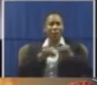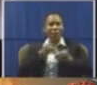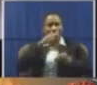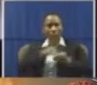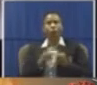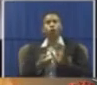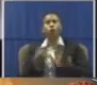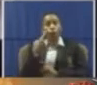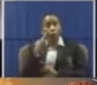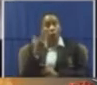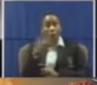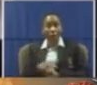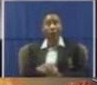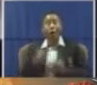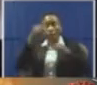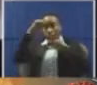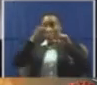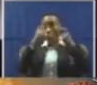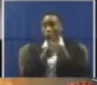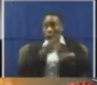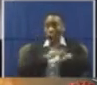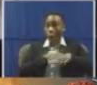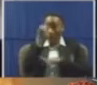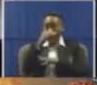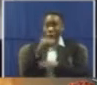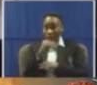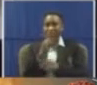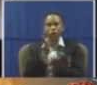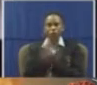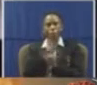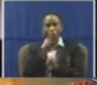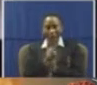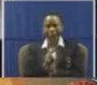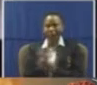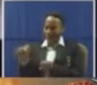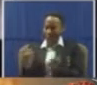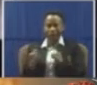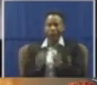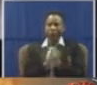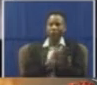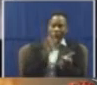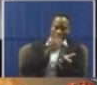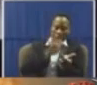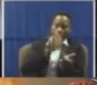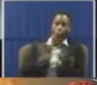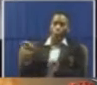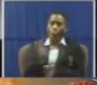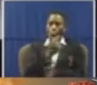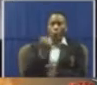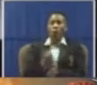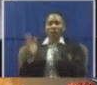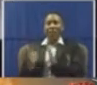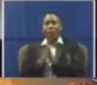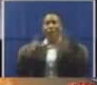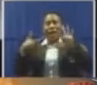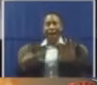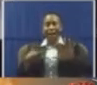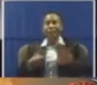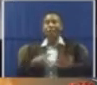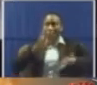Portfolio Committee on Police is convinced that the taking of buccal samples for all Schedule 8 offenses is going to